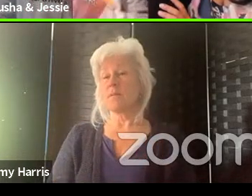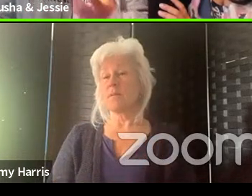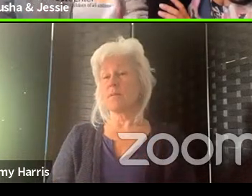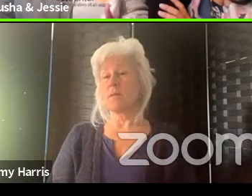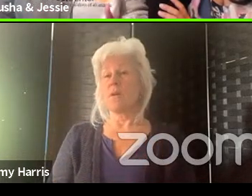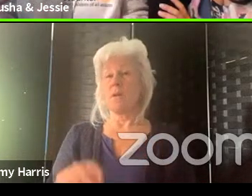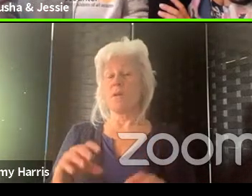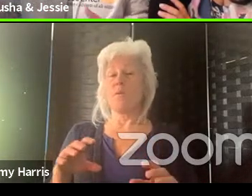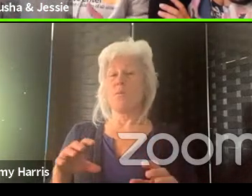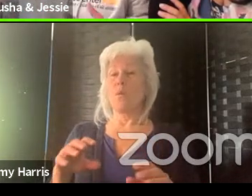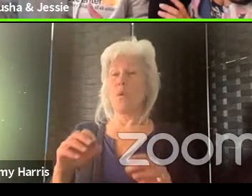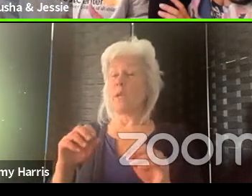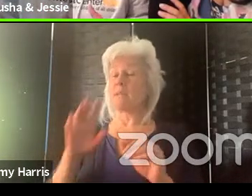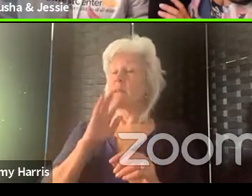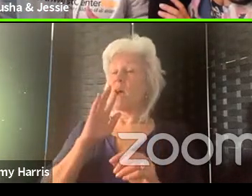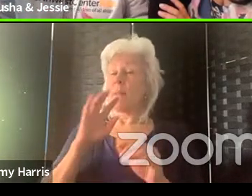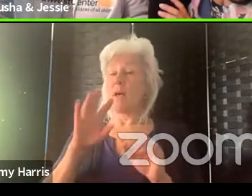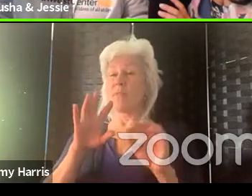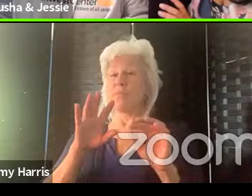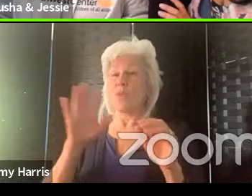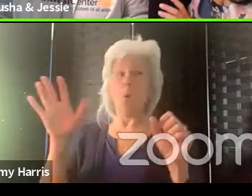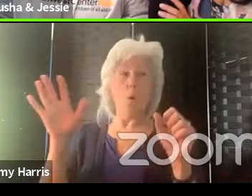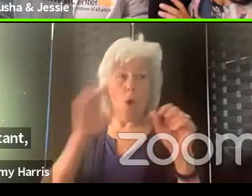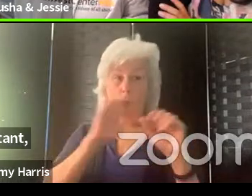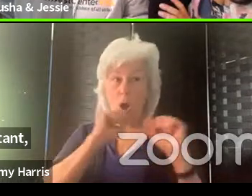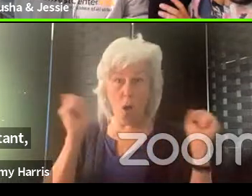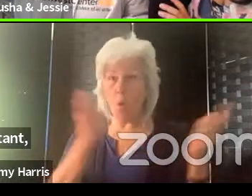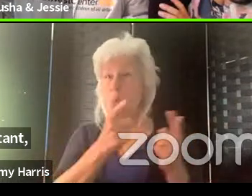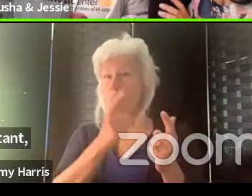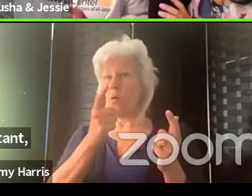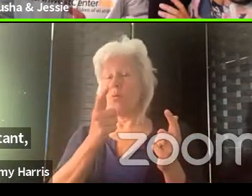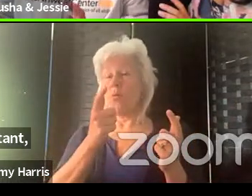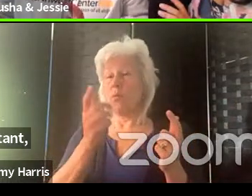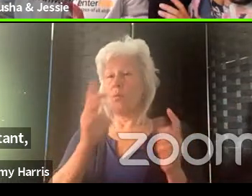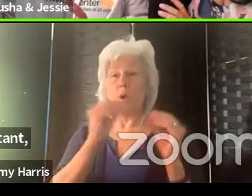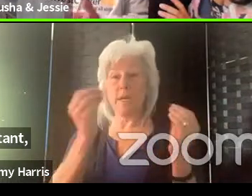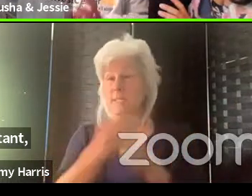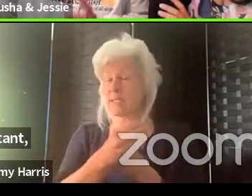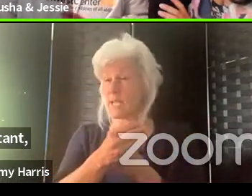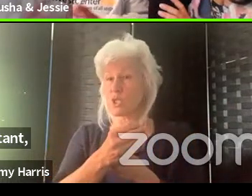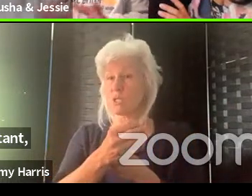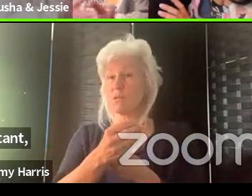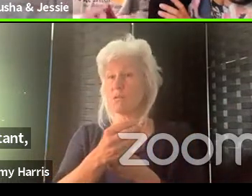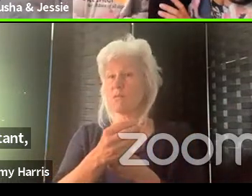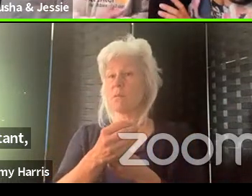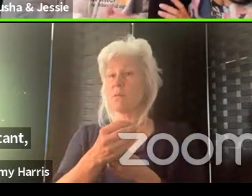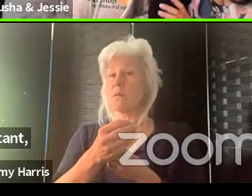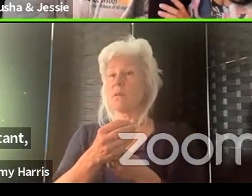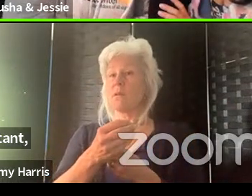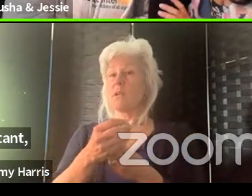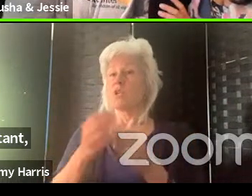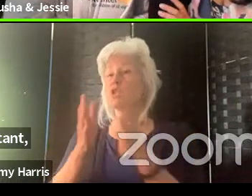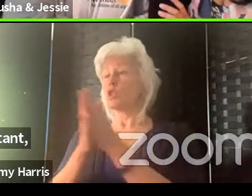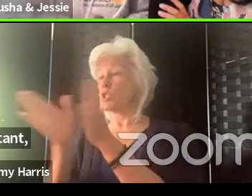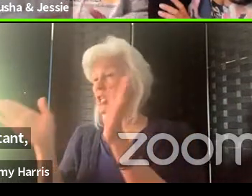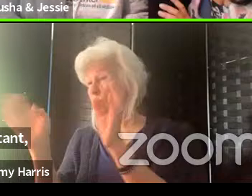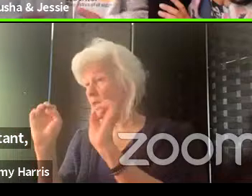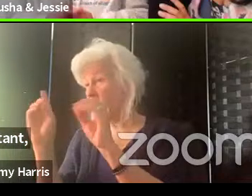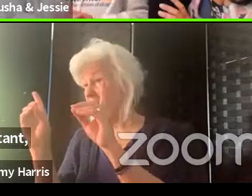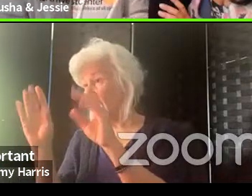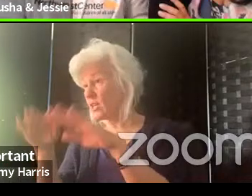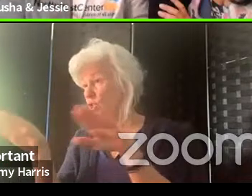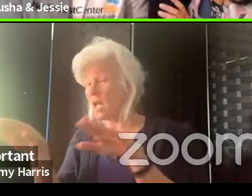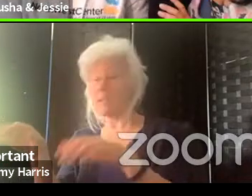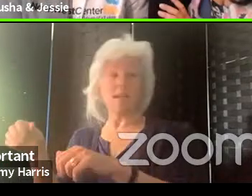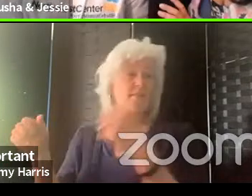organization on why it's so important that their, you know, general education child and the other child